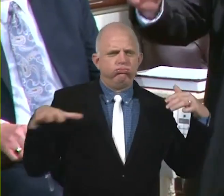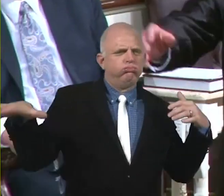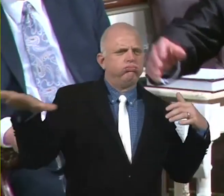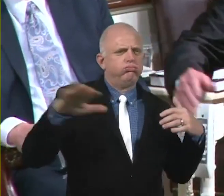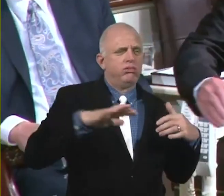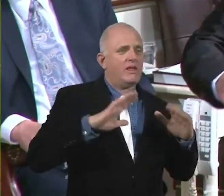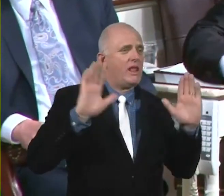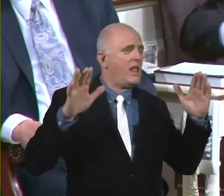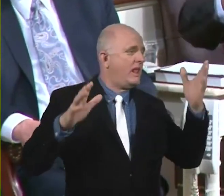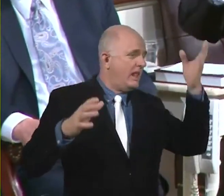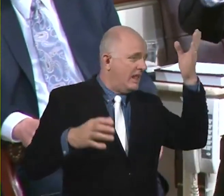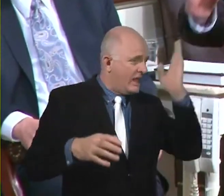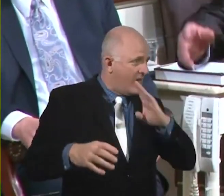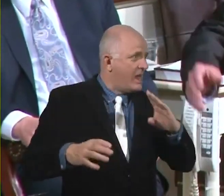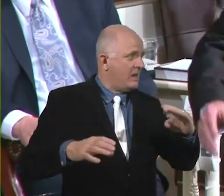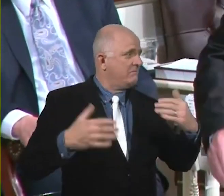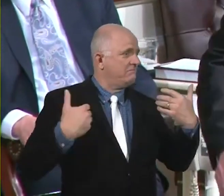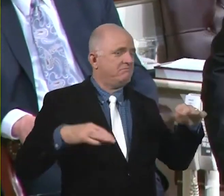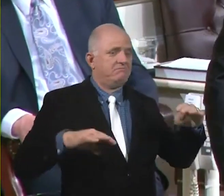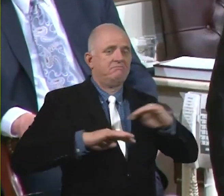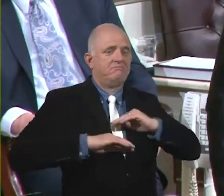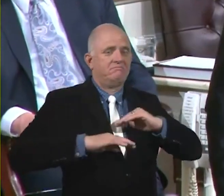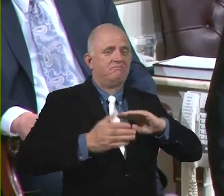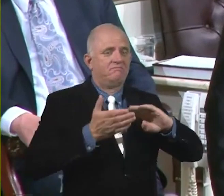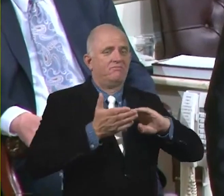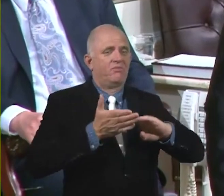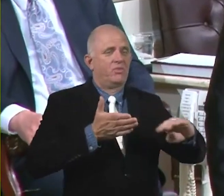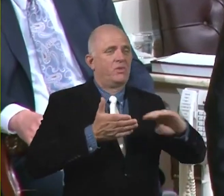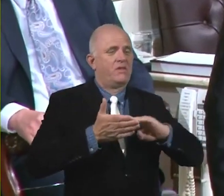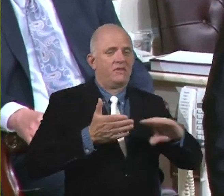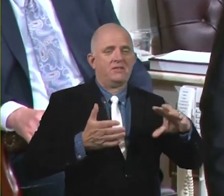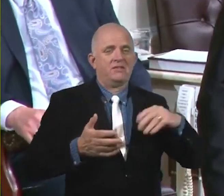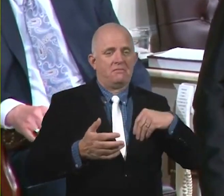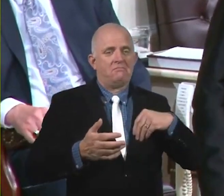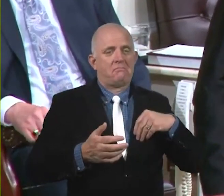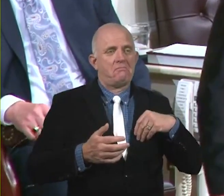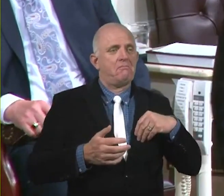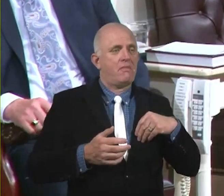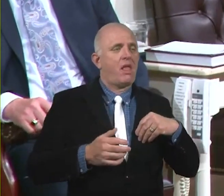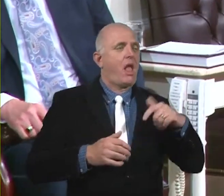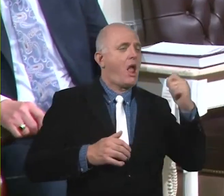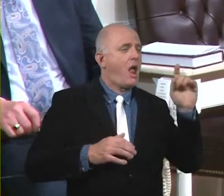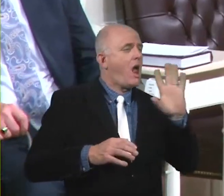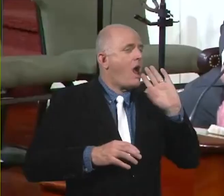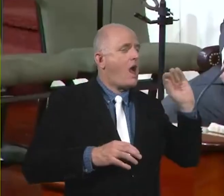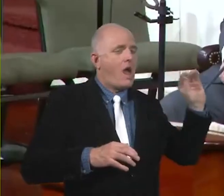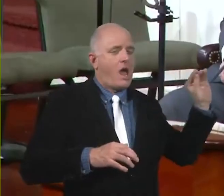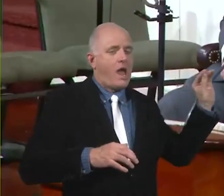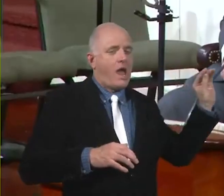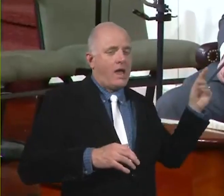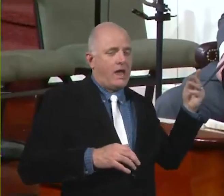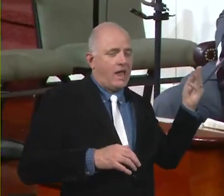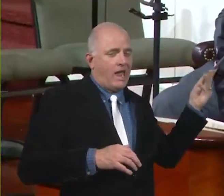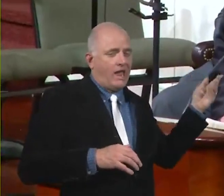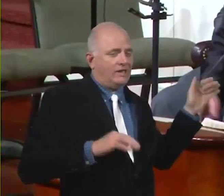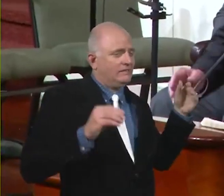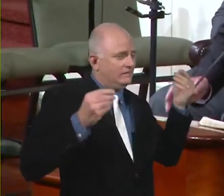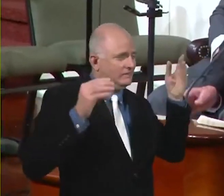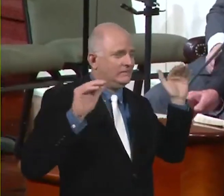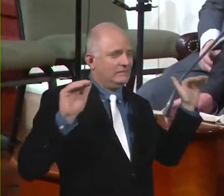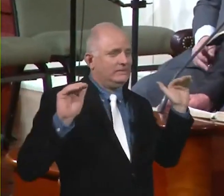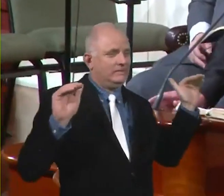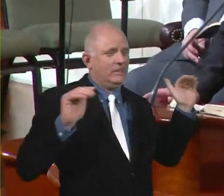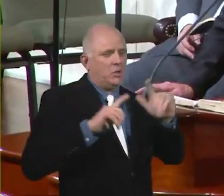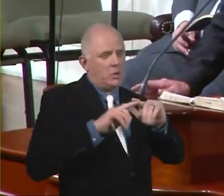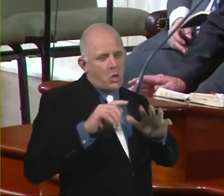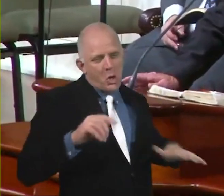outer limits, till everybody had heard. That's what we're supposed to do. Till everybody has heard. Till